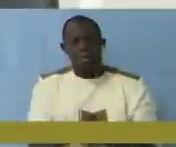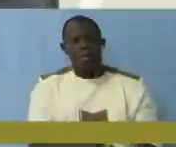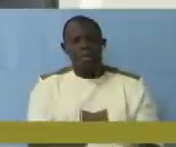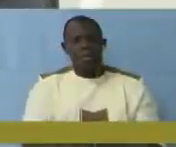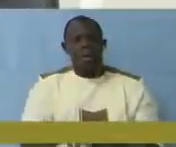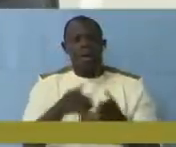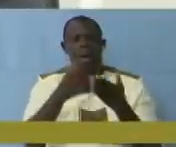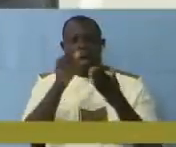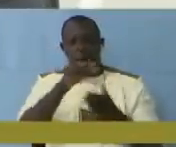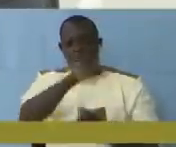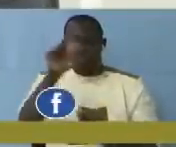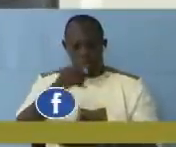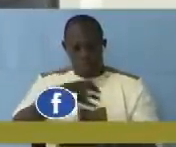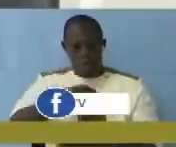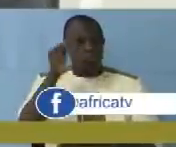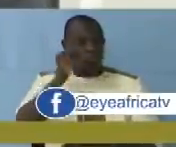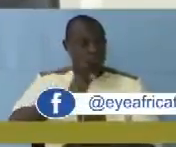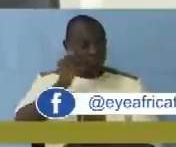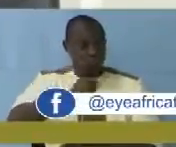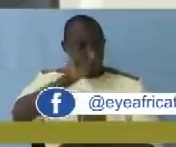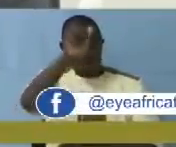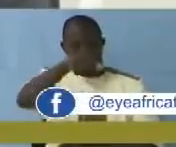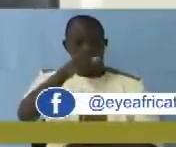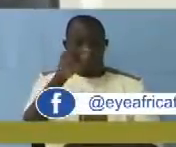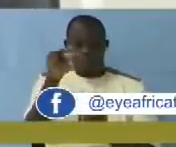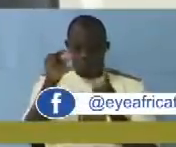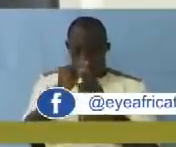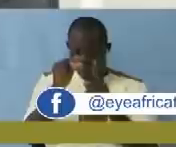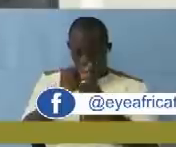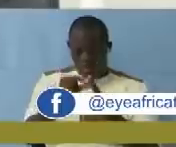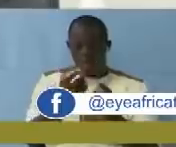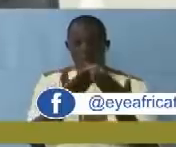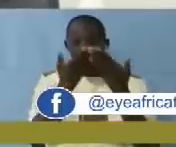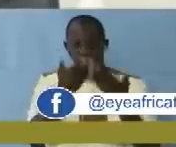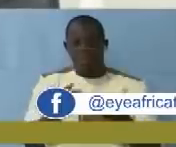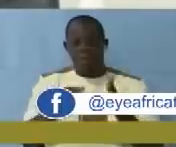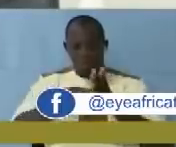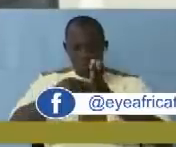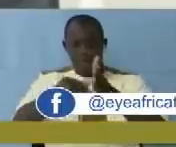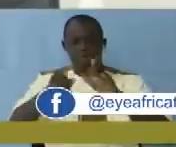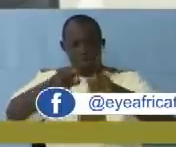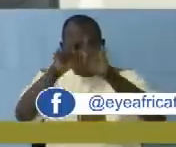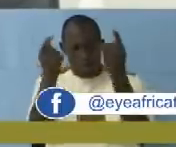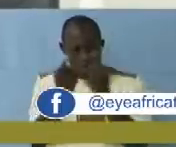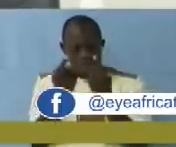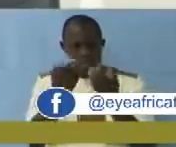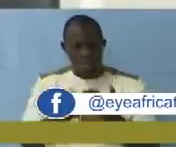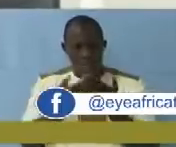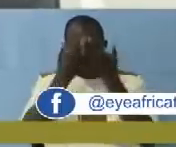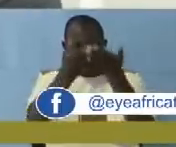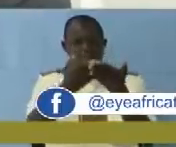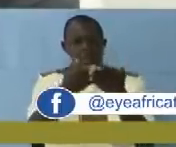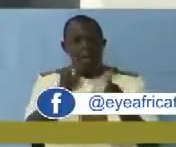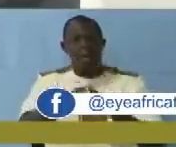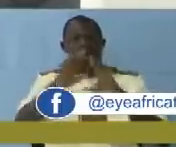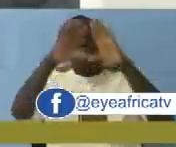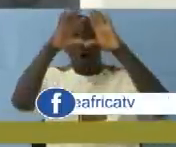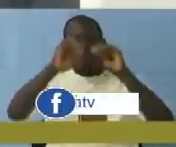And to use your words, the DG would send it to the department concerned.